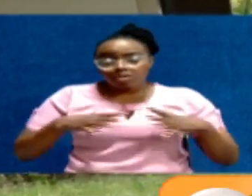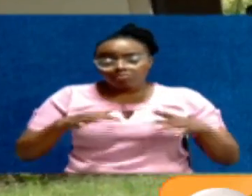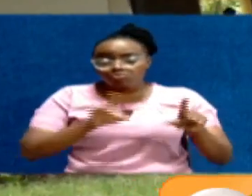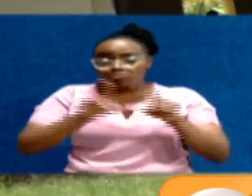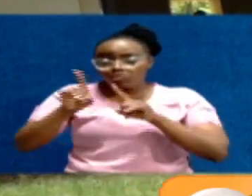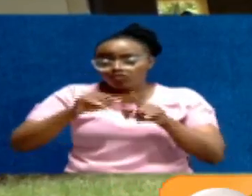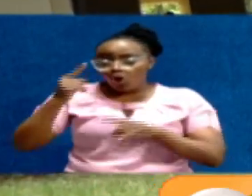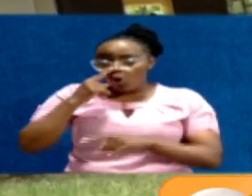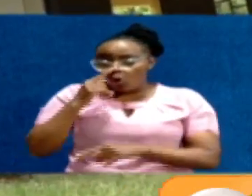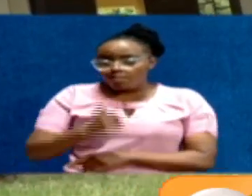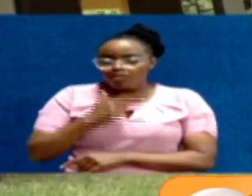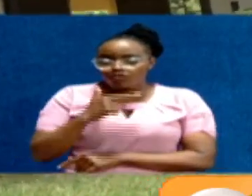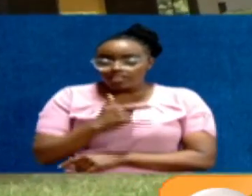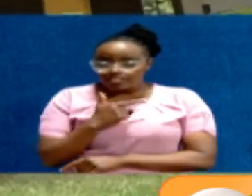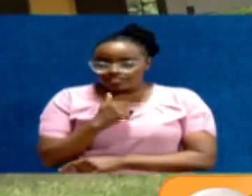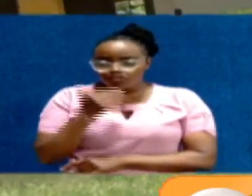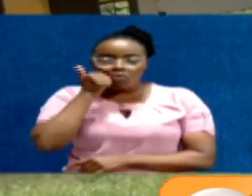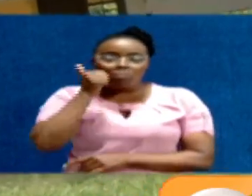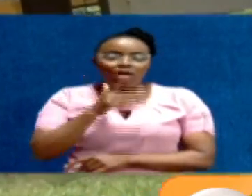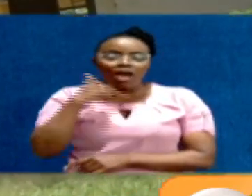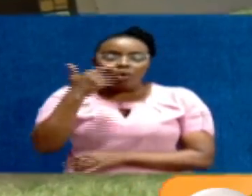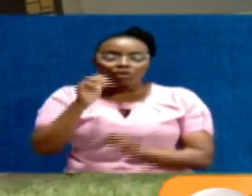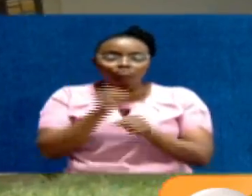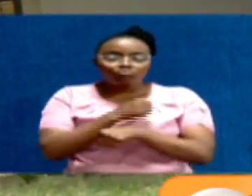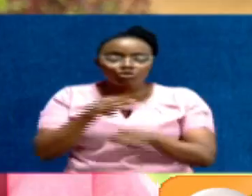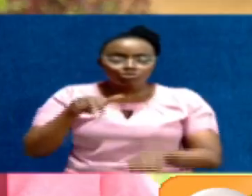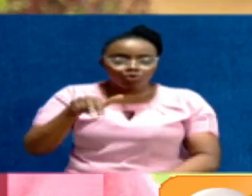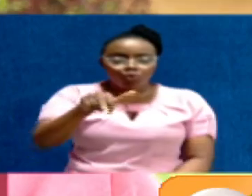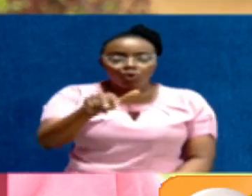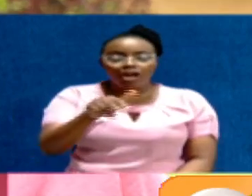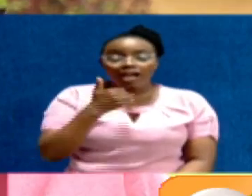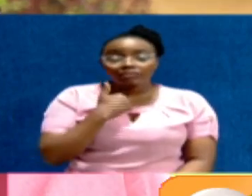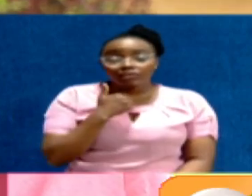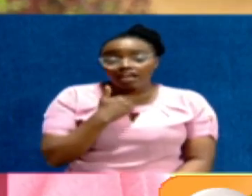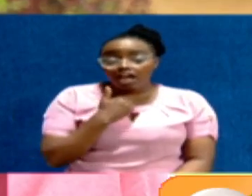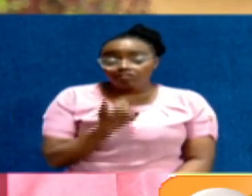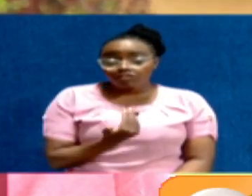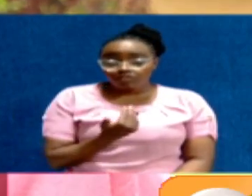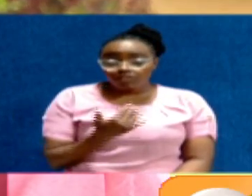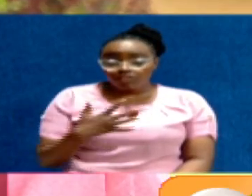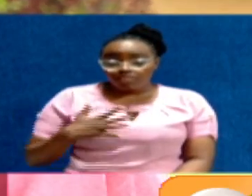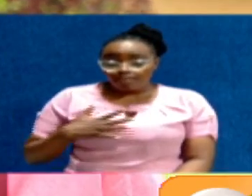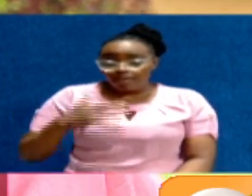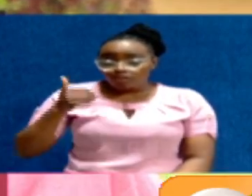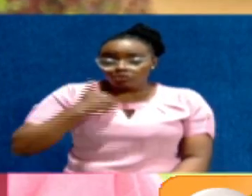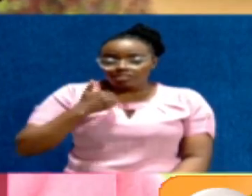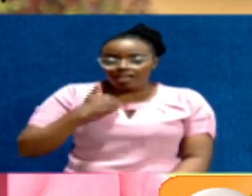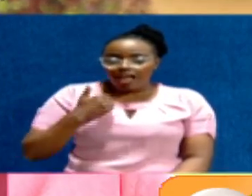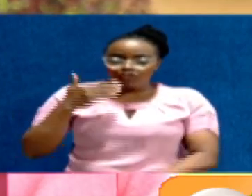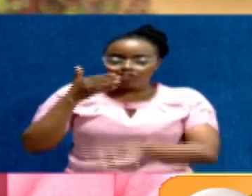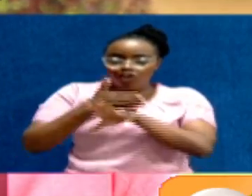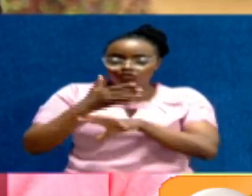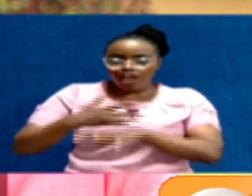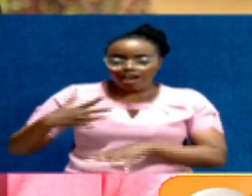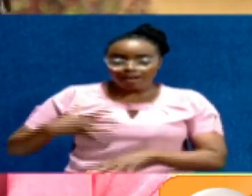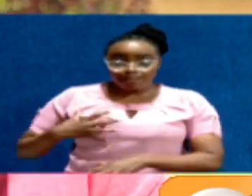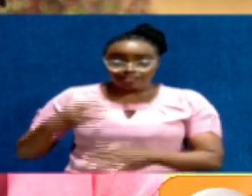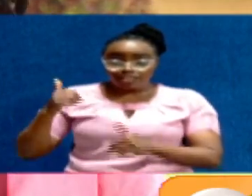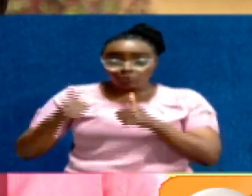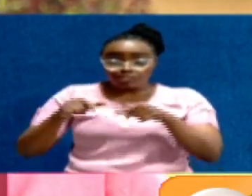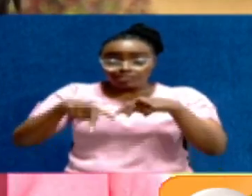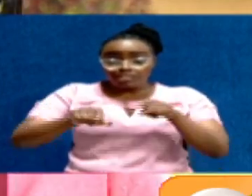logistics for home visits, especially to patients who are unable to walk. Kuna ile breast ambaye inawekewa ile artificial,